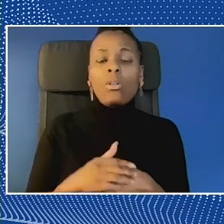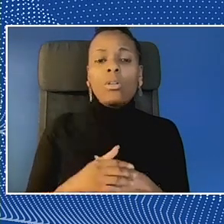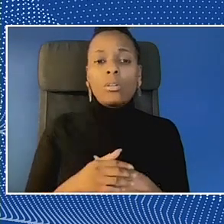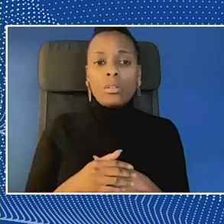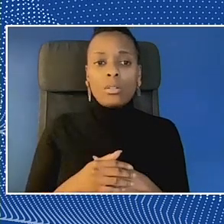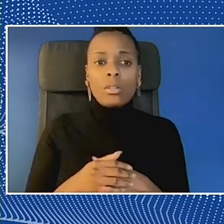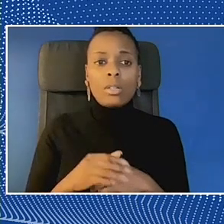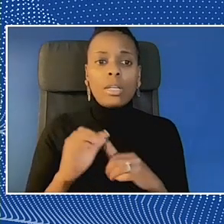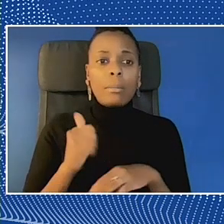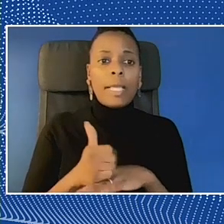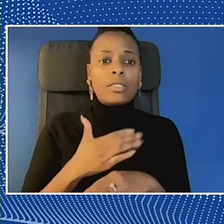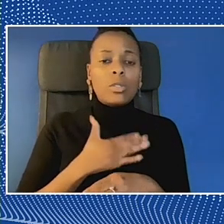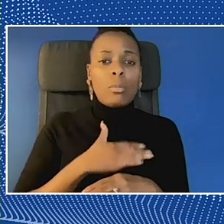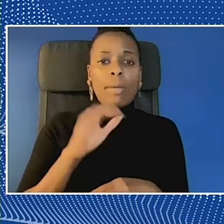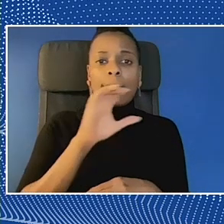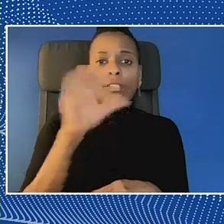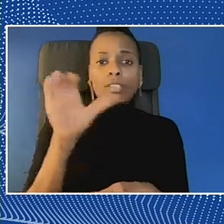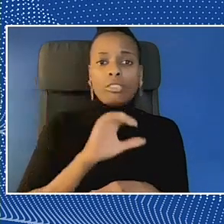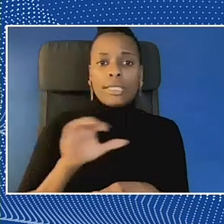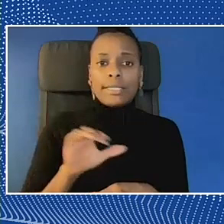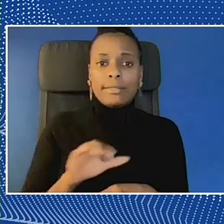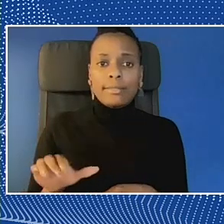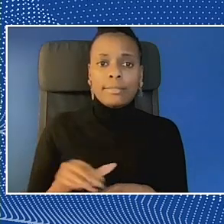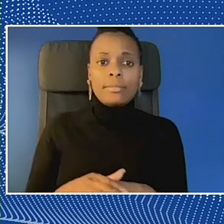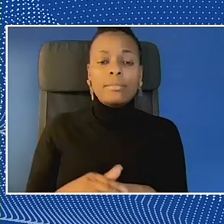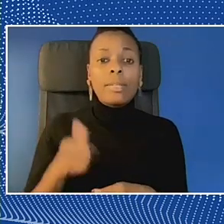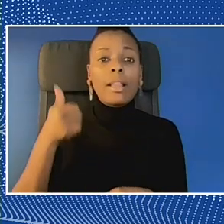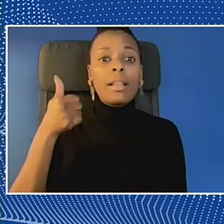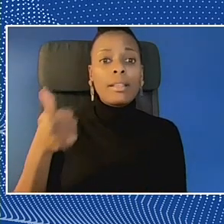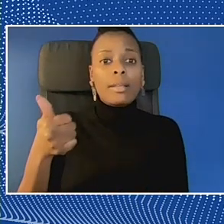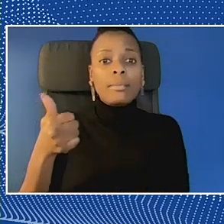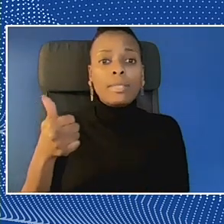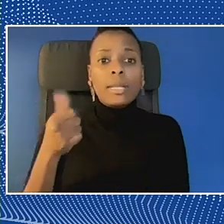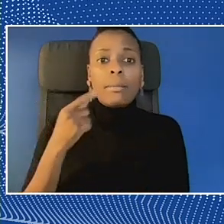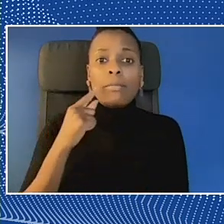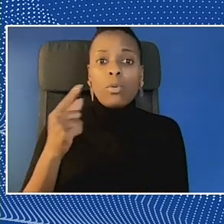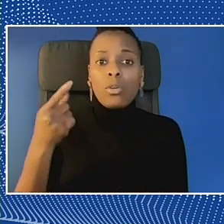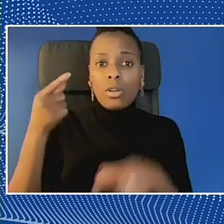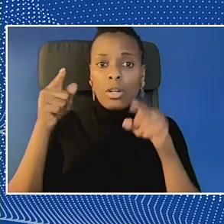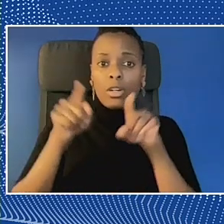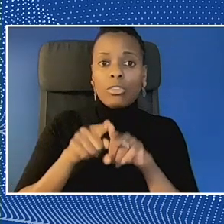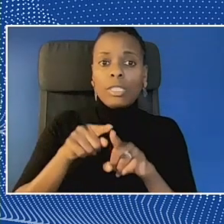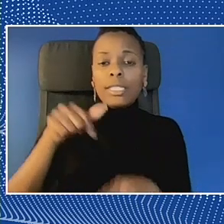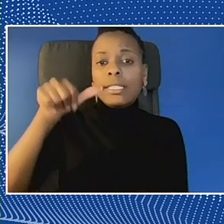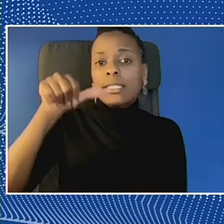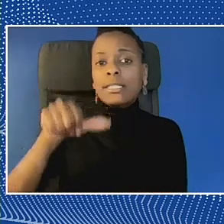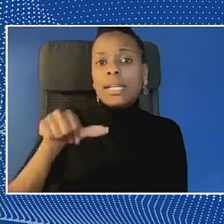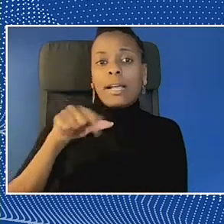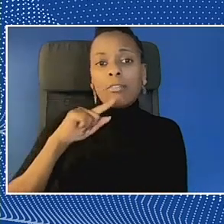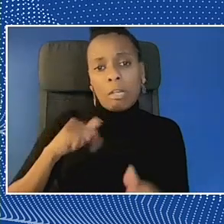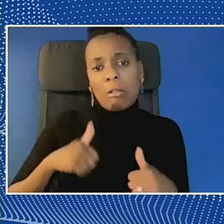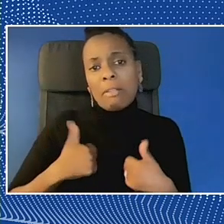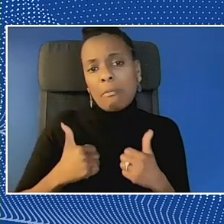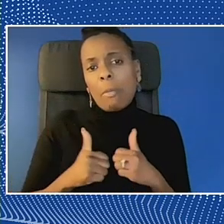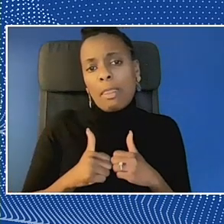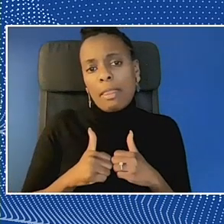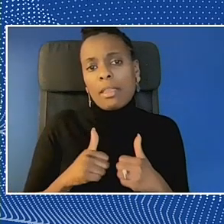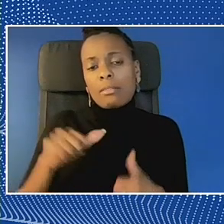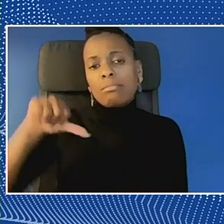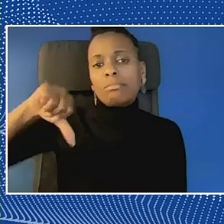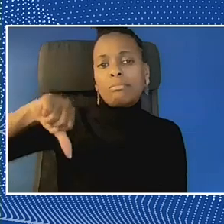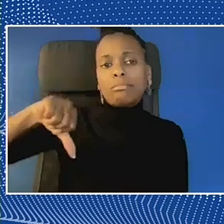based on my screen, what I'm seeing. Thumbs up for agree, side for you can live with it. Thumbs down